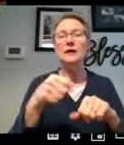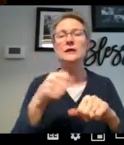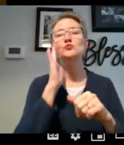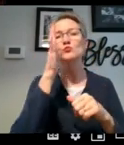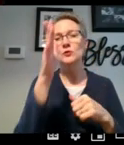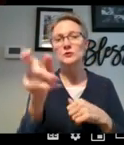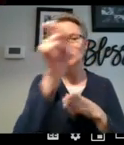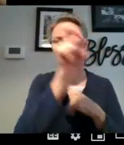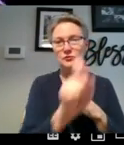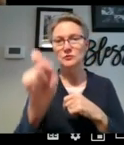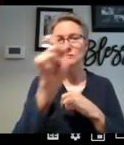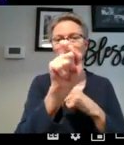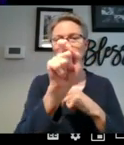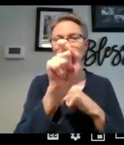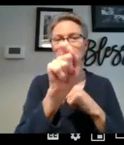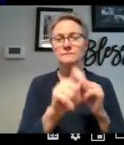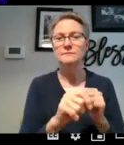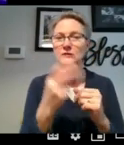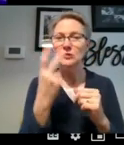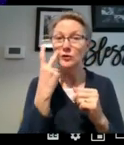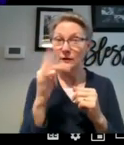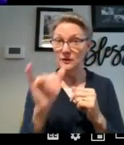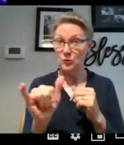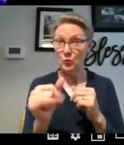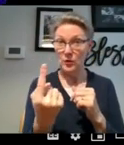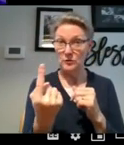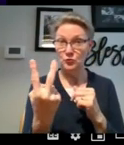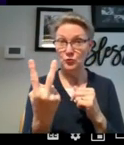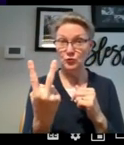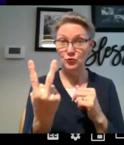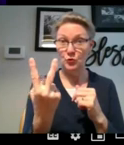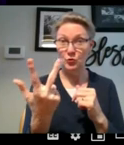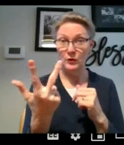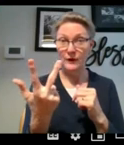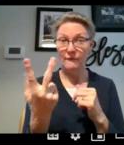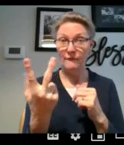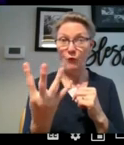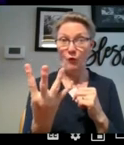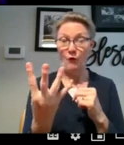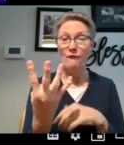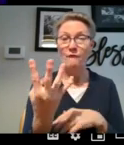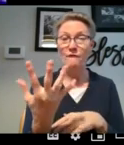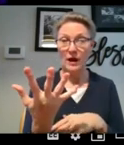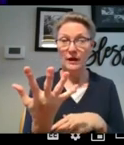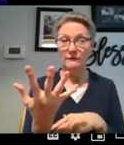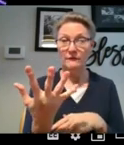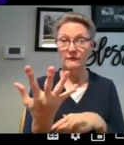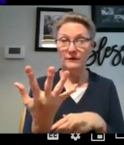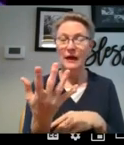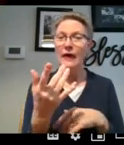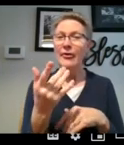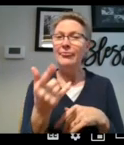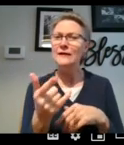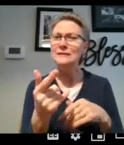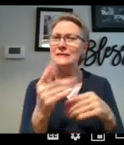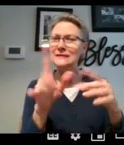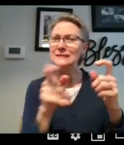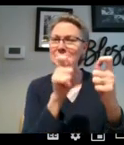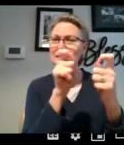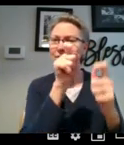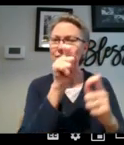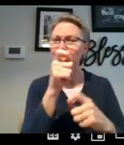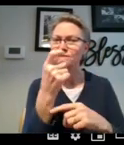it. Ooh, let's look at this one. 1, 2, 3, 4, 5. There's exactly